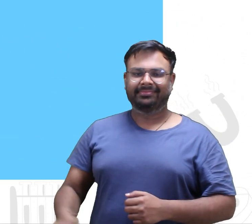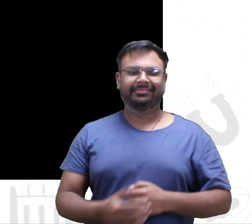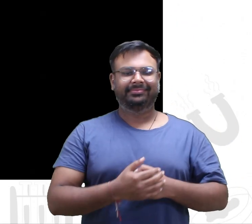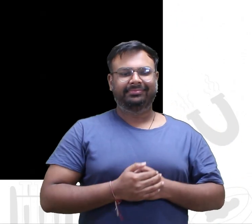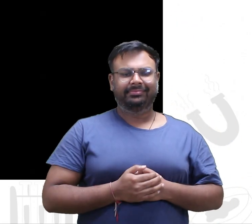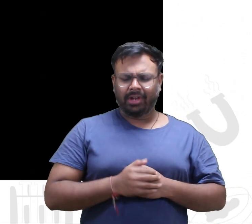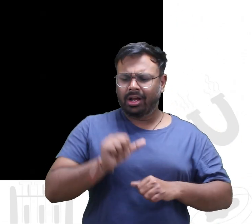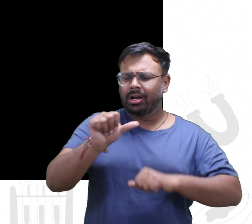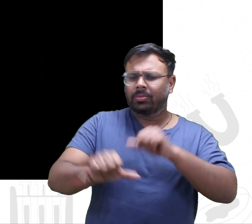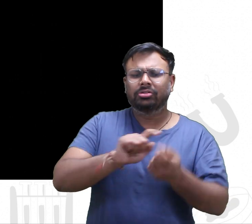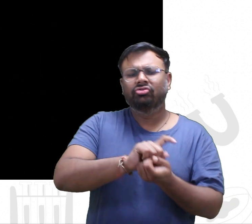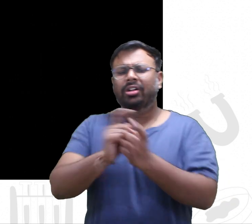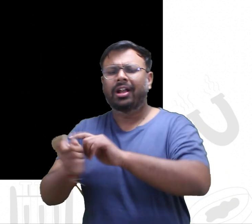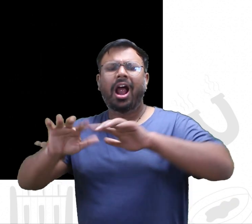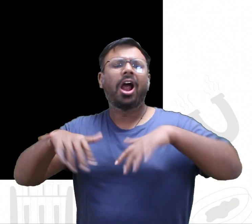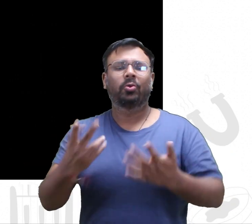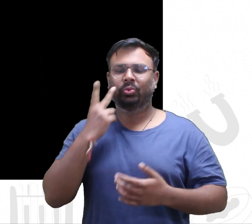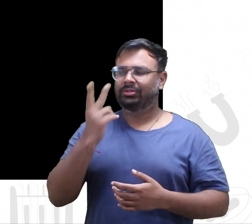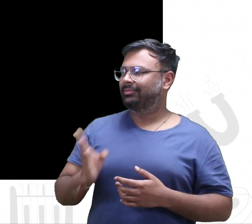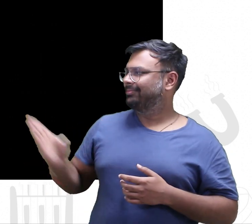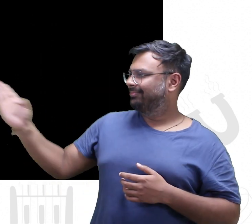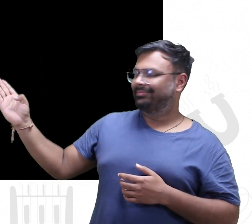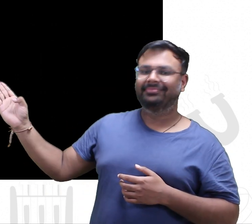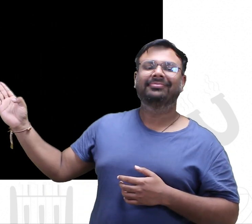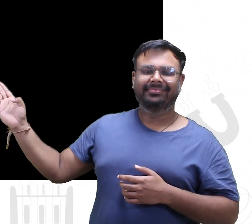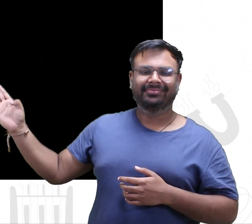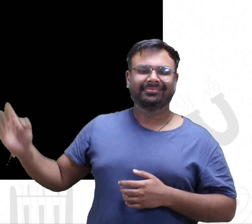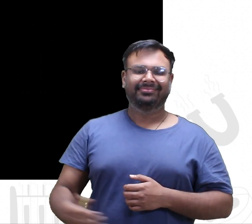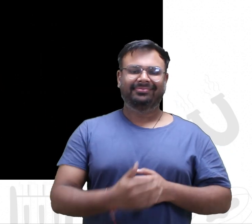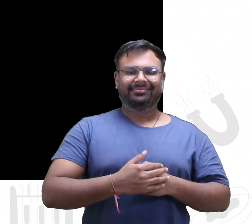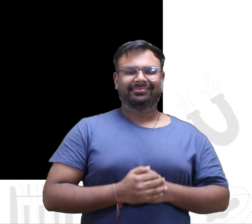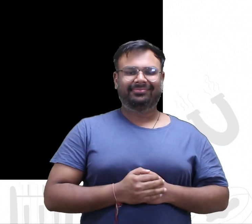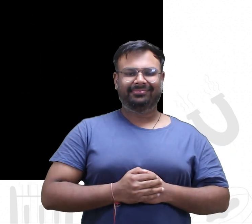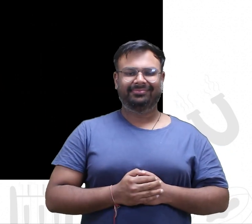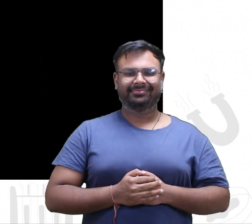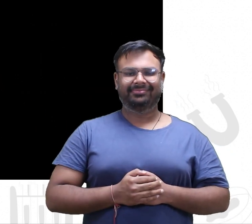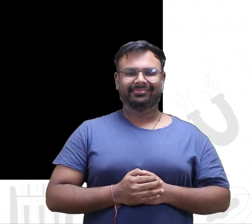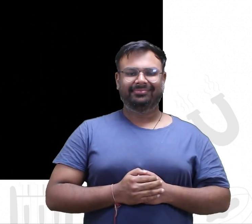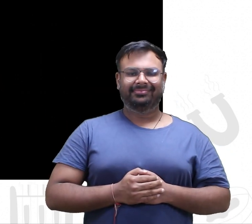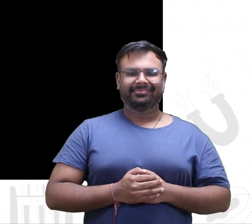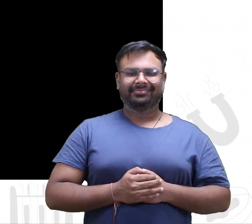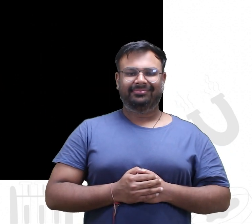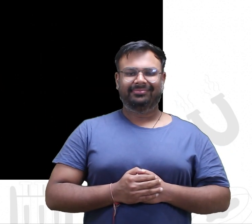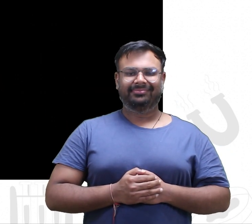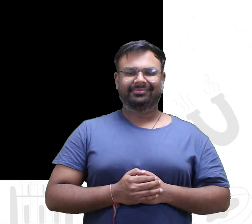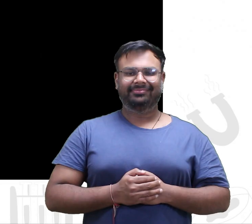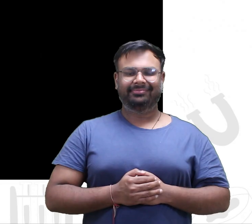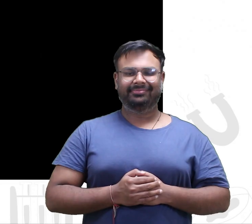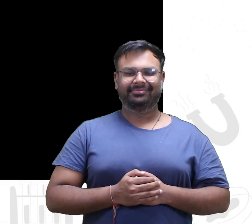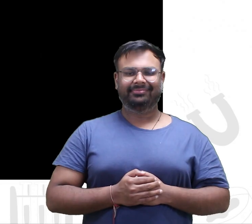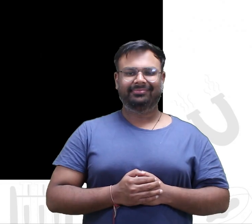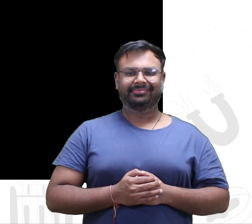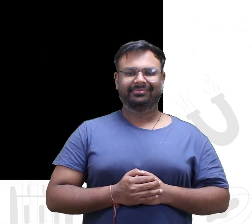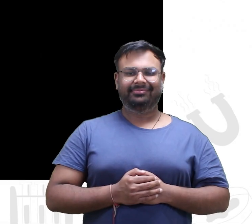exothermic, and the reaction is calcium chloride in presence of water gives rise to calcium 2